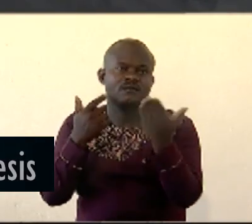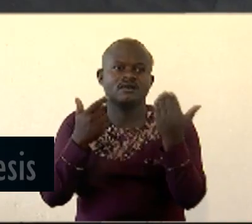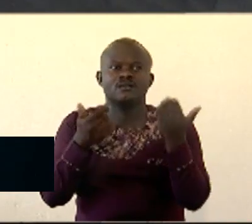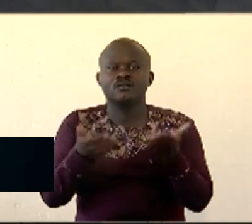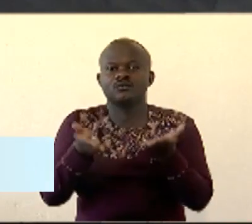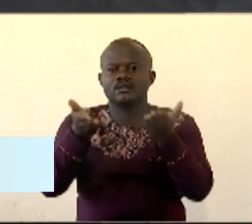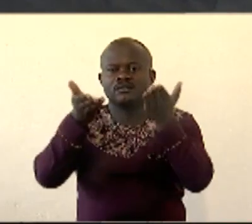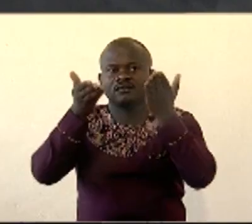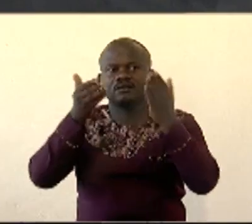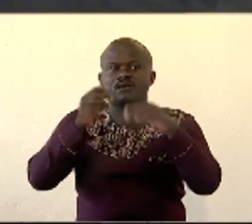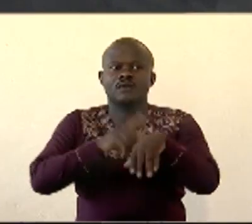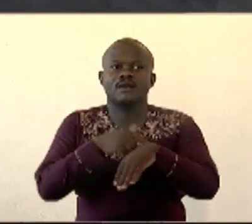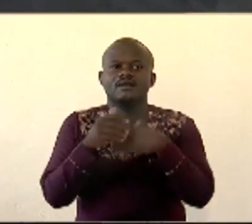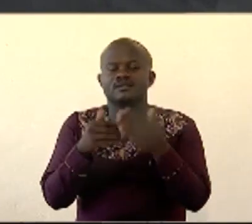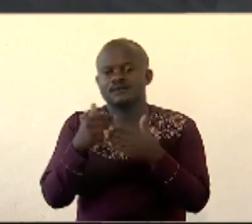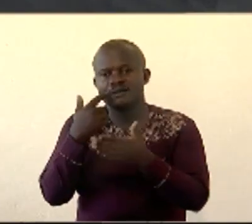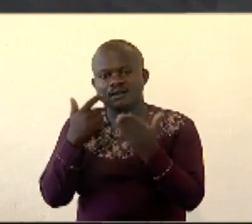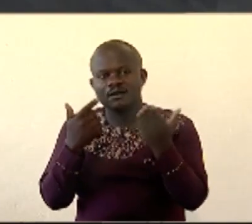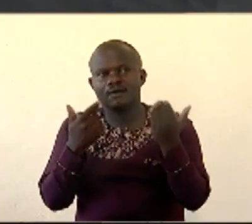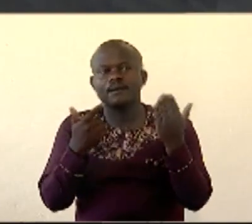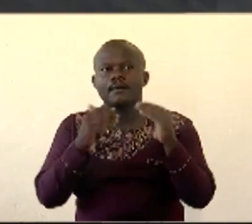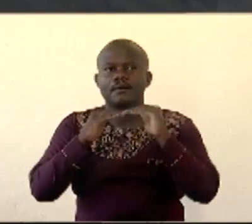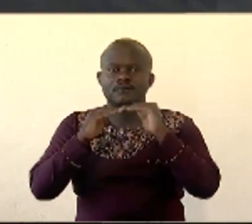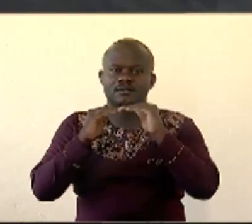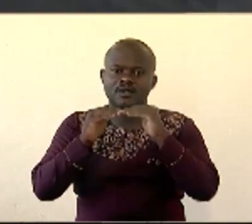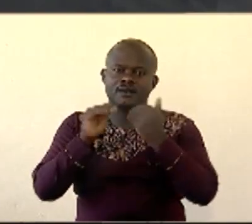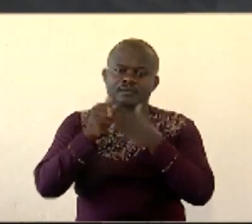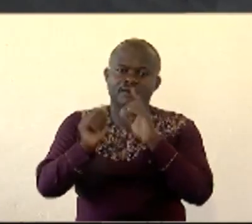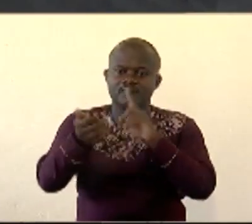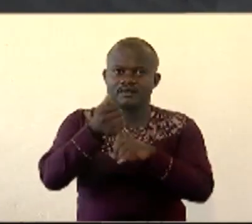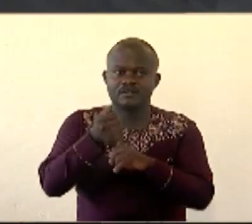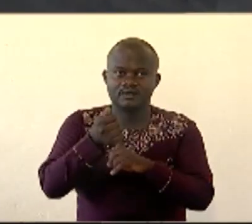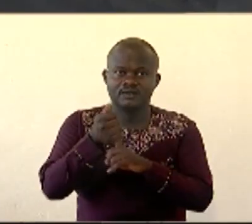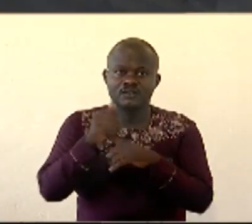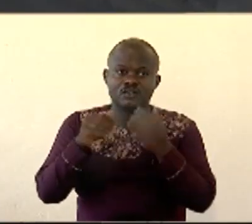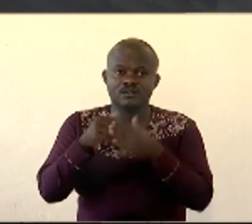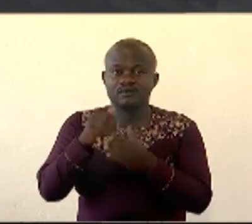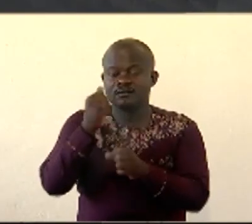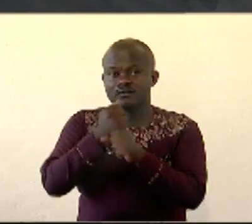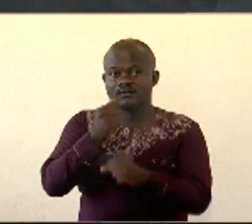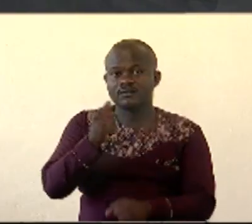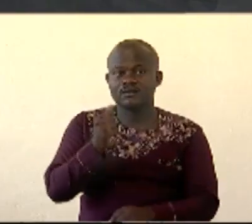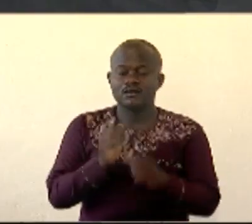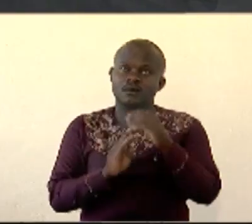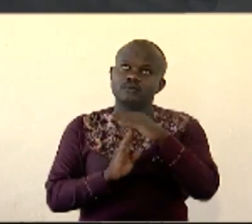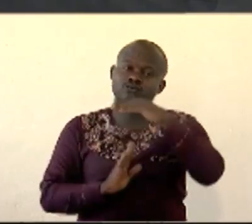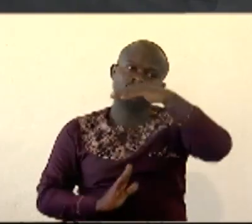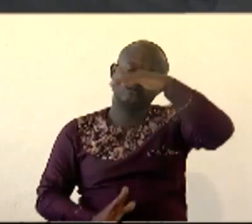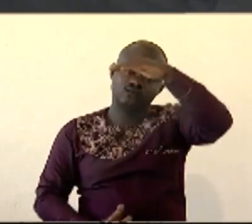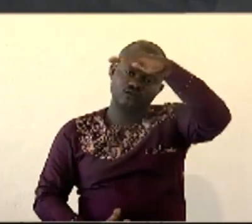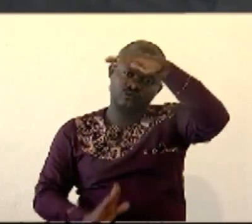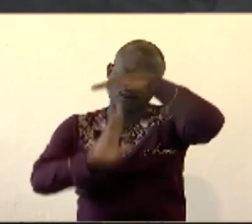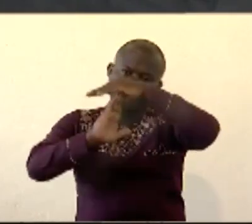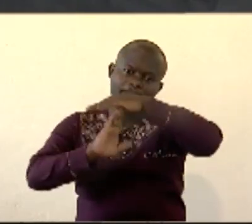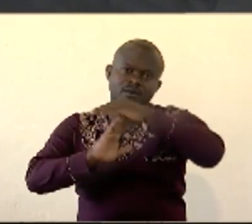increase once the optimum temperature has been reached. If we are trying to draw this, suppose maybe optimum temperature is 40,